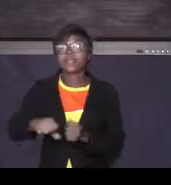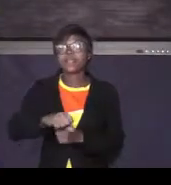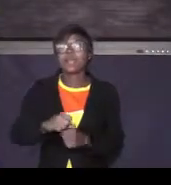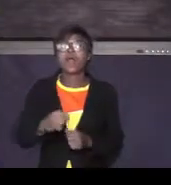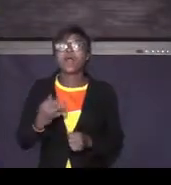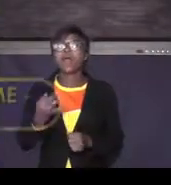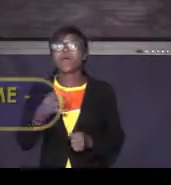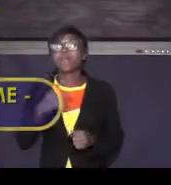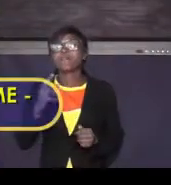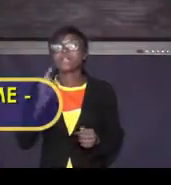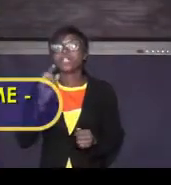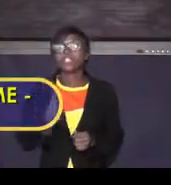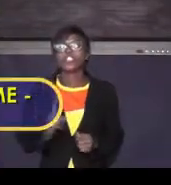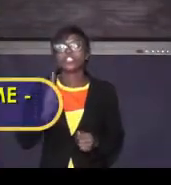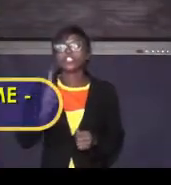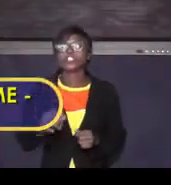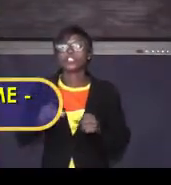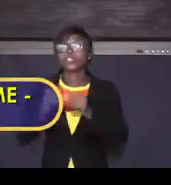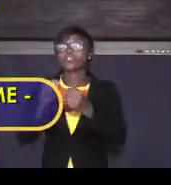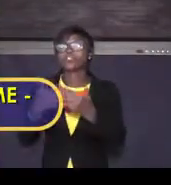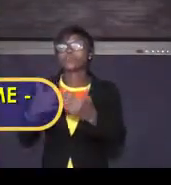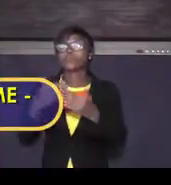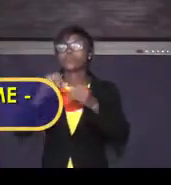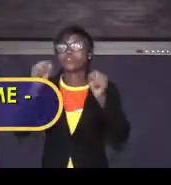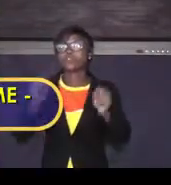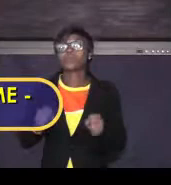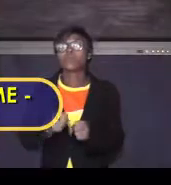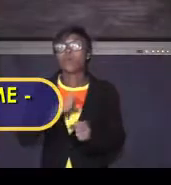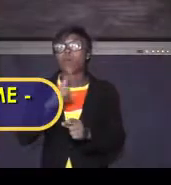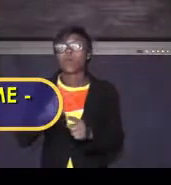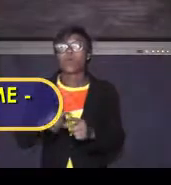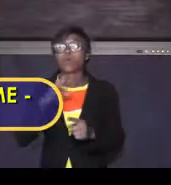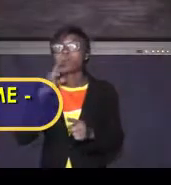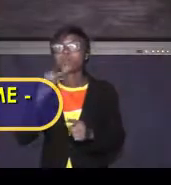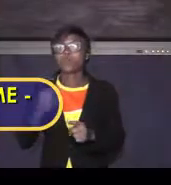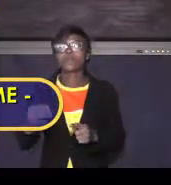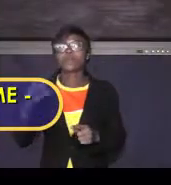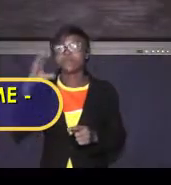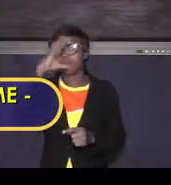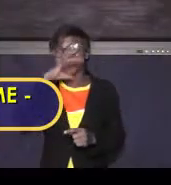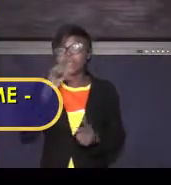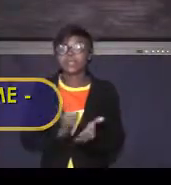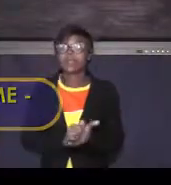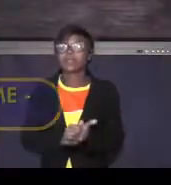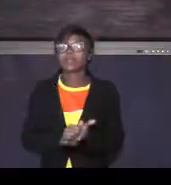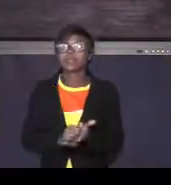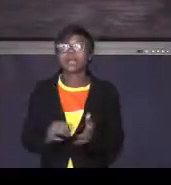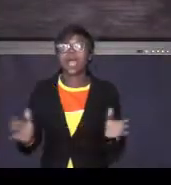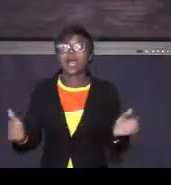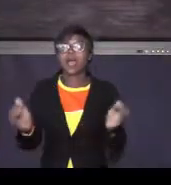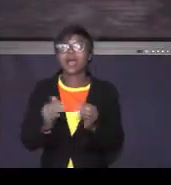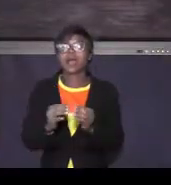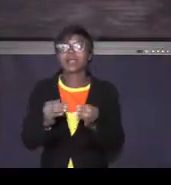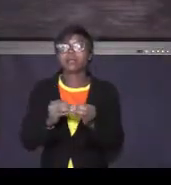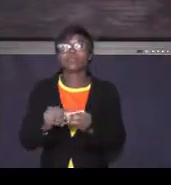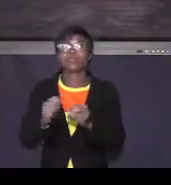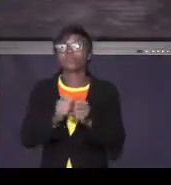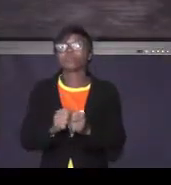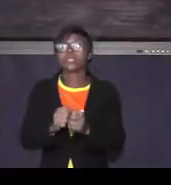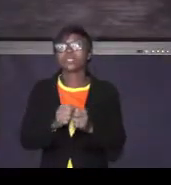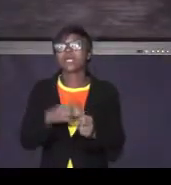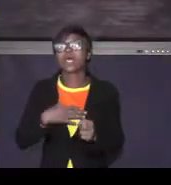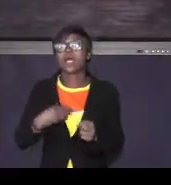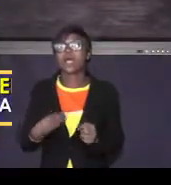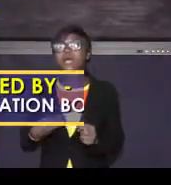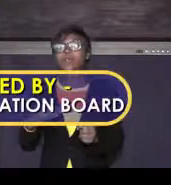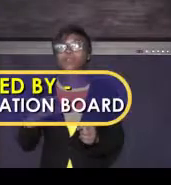shape, because you have been taught how to find the area of all the simple shapes anyway. When you find the area of each, at the end of the day, add all the area